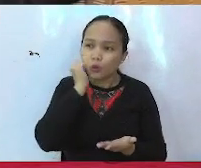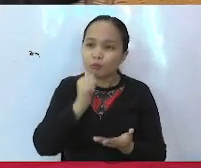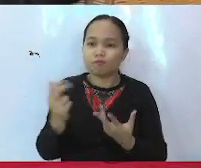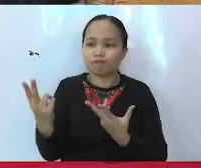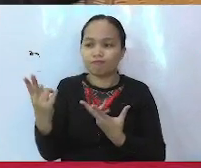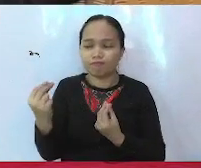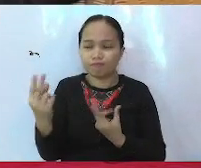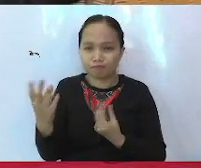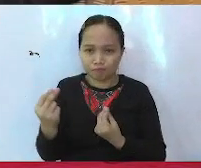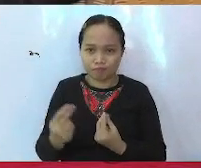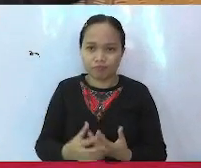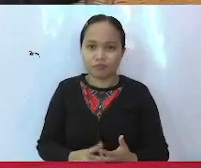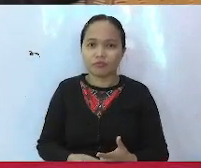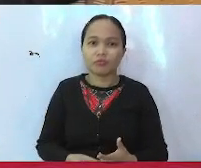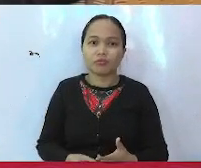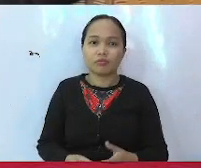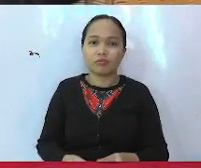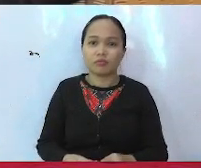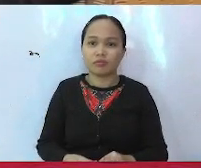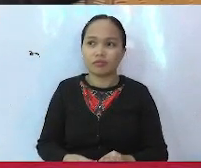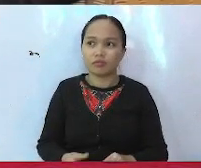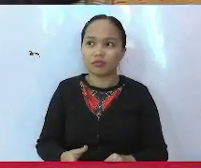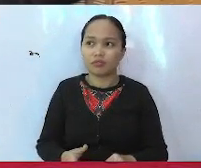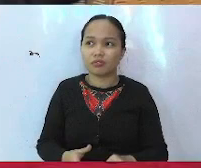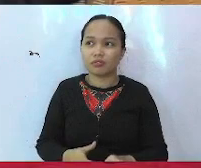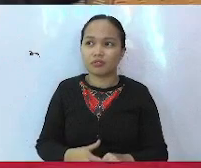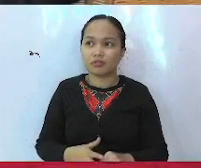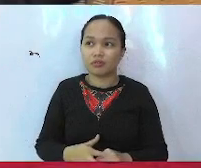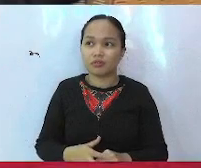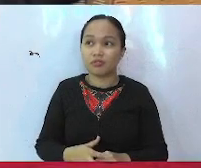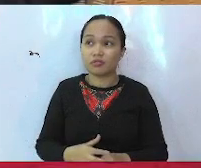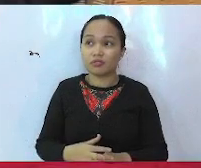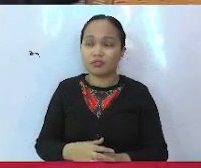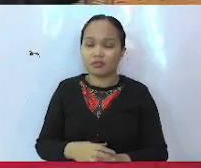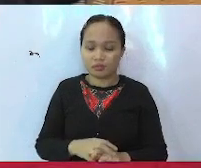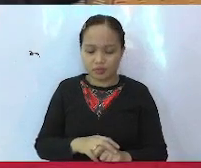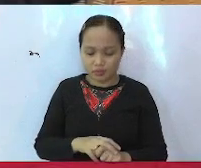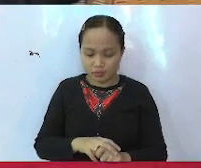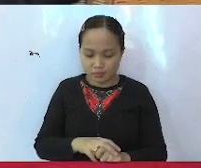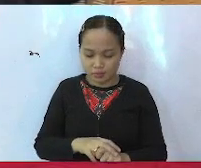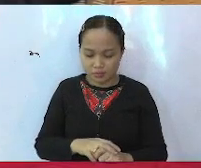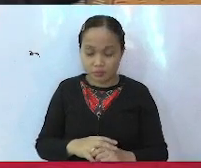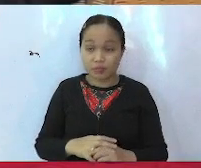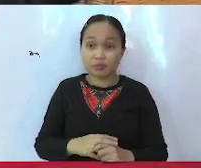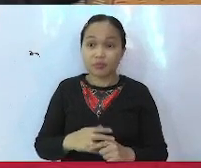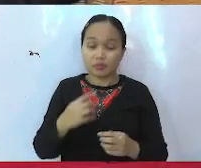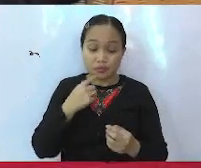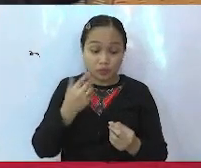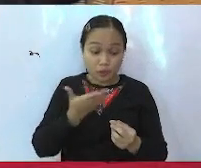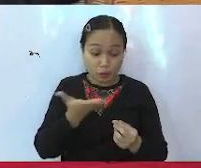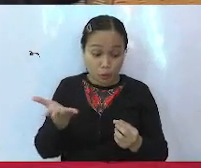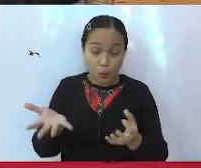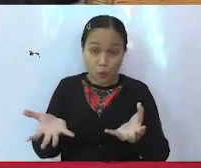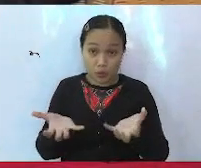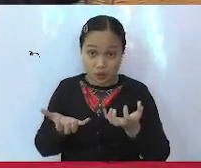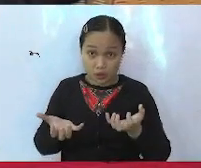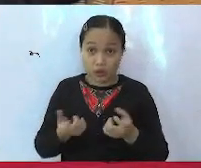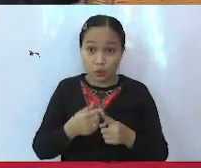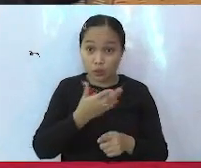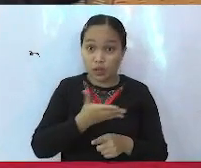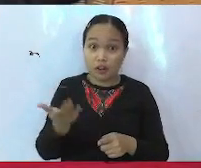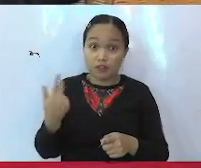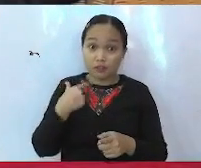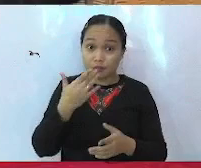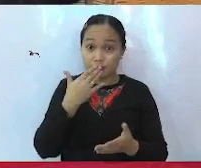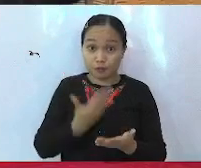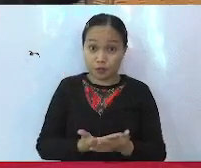Amen. Never. It is never that's outdated. That's the bread of life. Yeah, that's it. Hey, you want to have a good life, you better